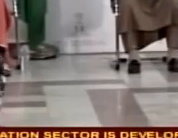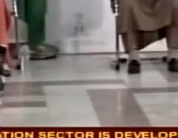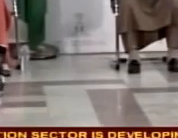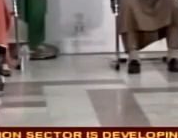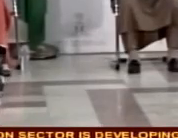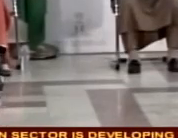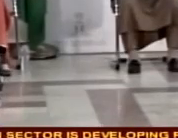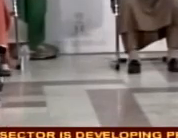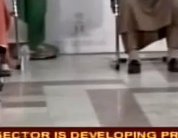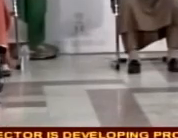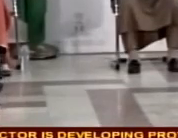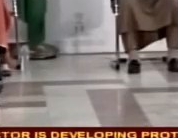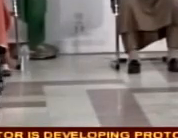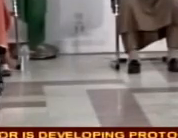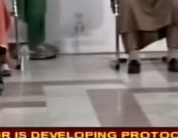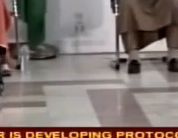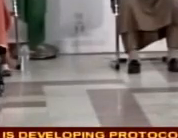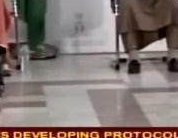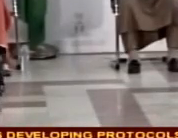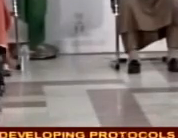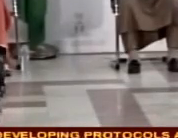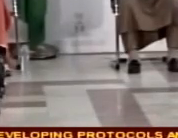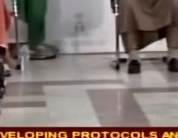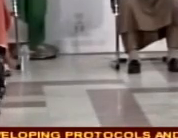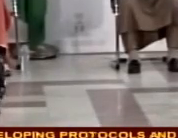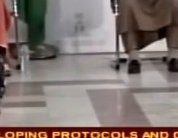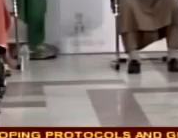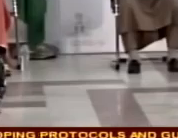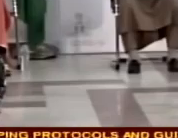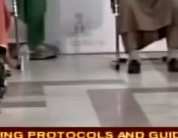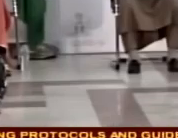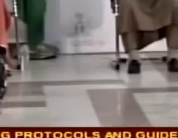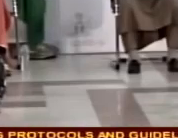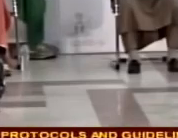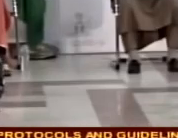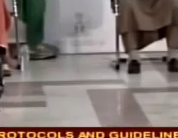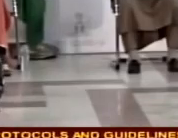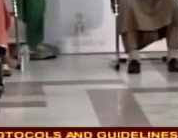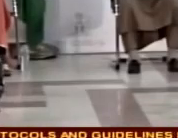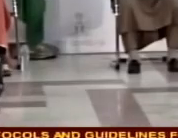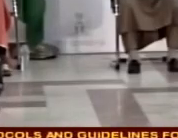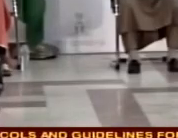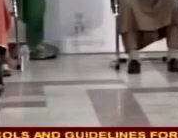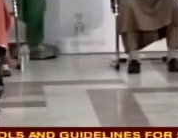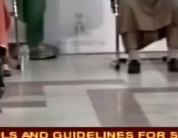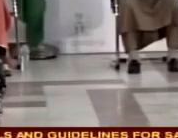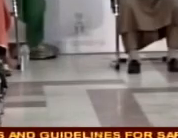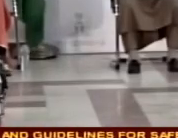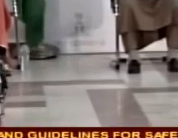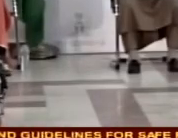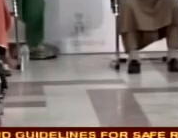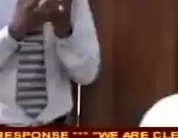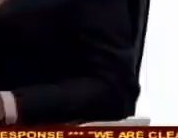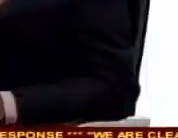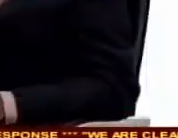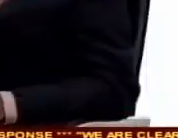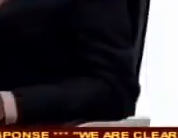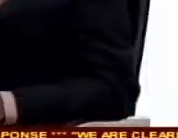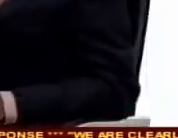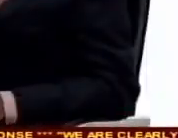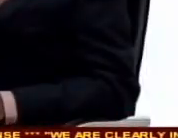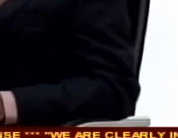for people in isolation center or treatment center, as some people would want to call it. Because some people